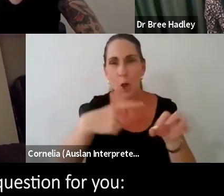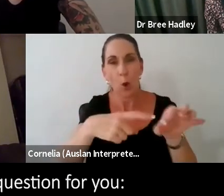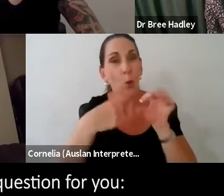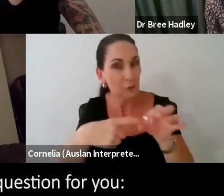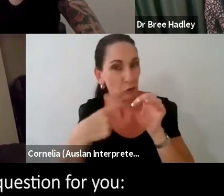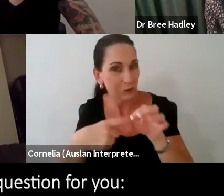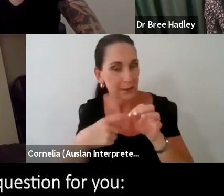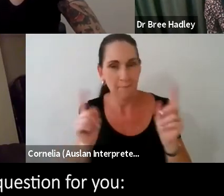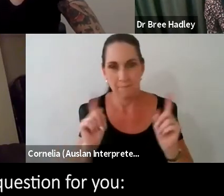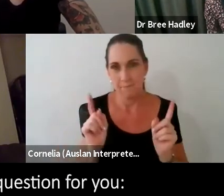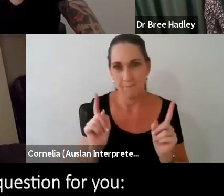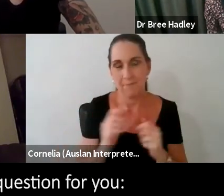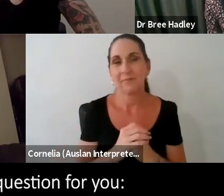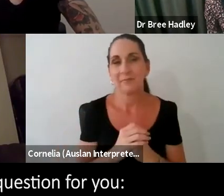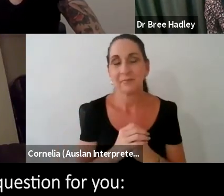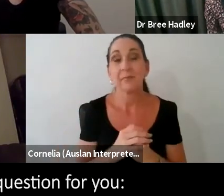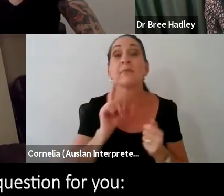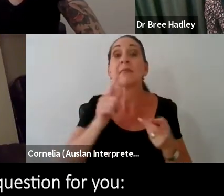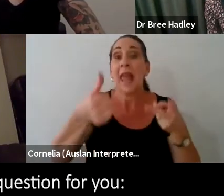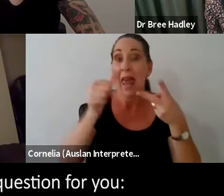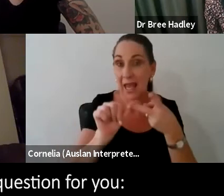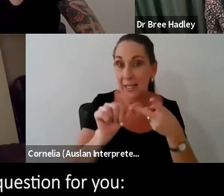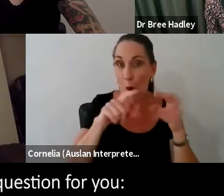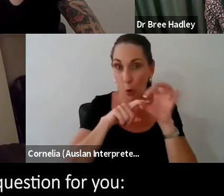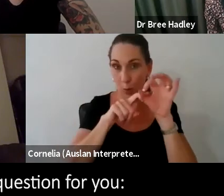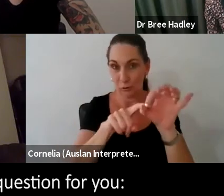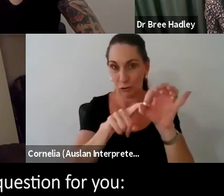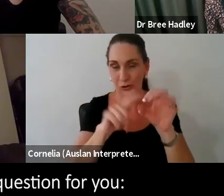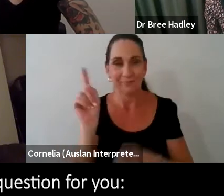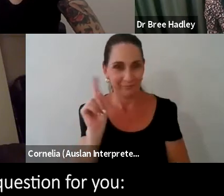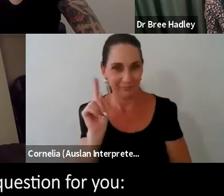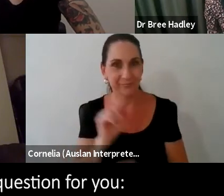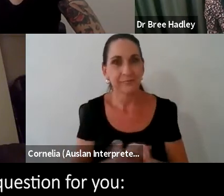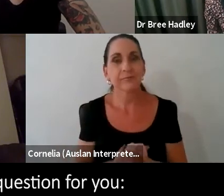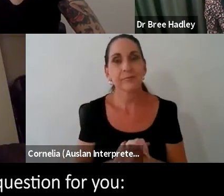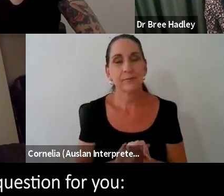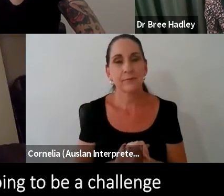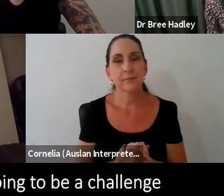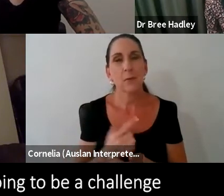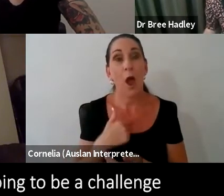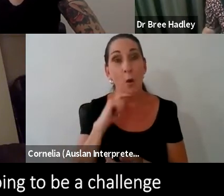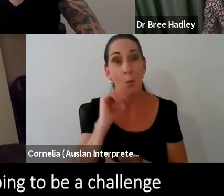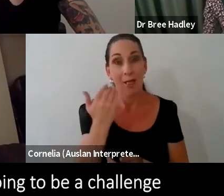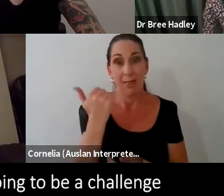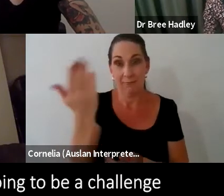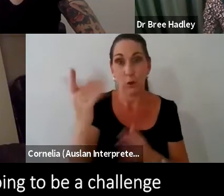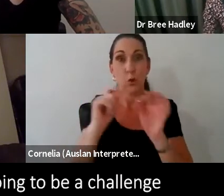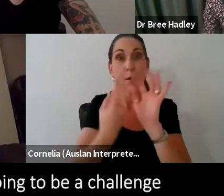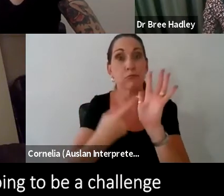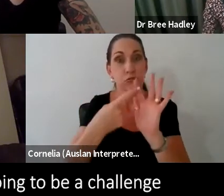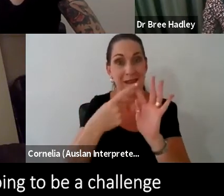it. My next question for you, I'm going to throw it to Bree first. And Bree, this is